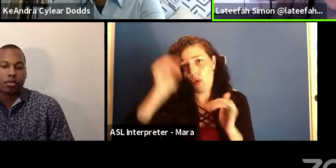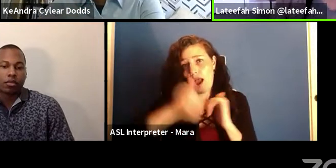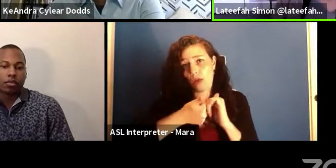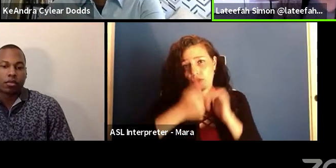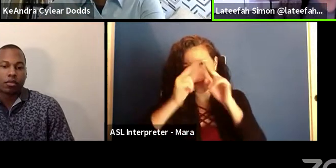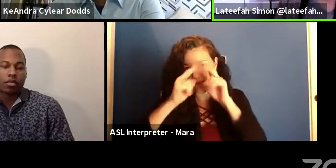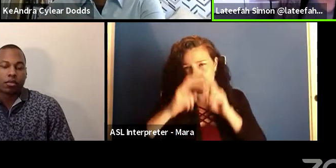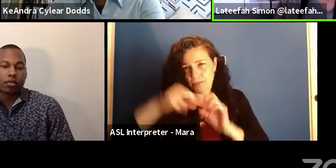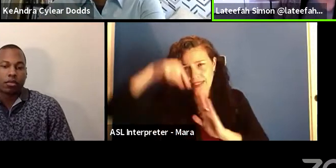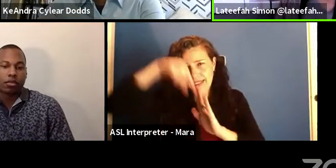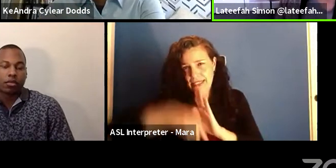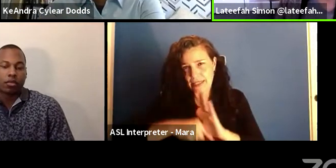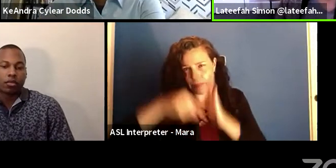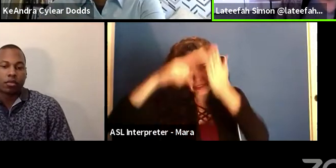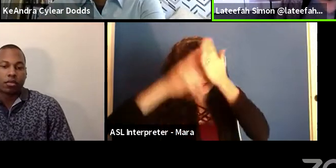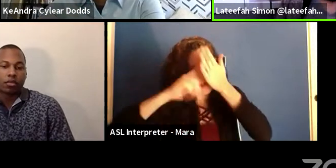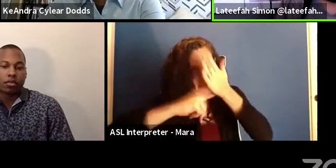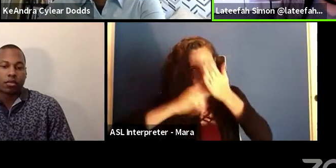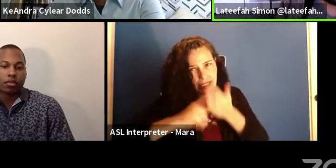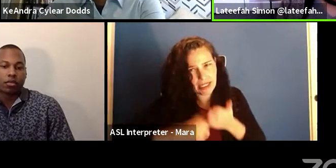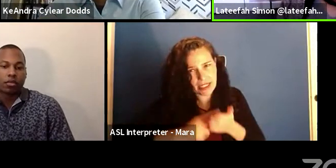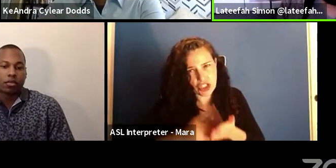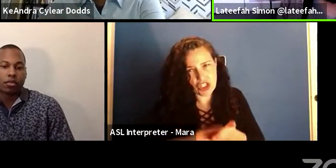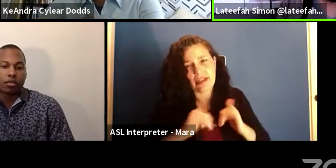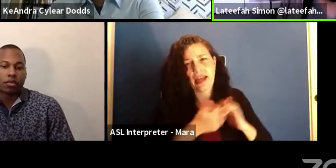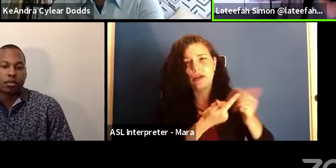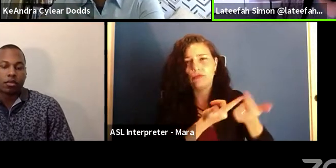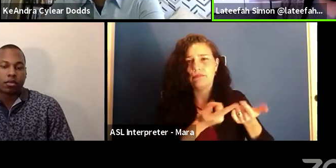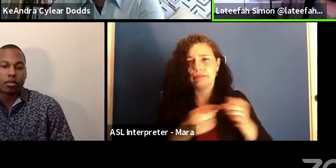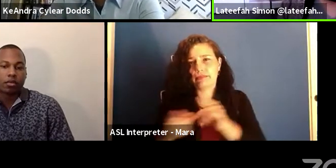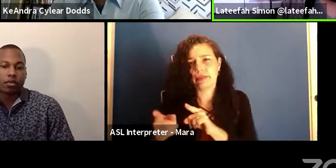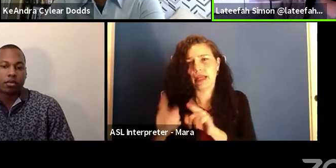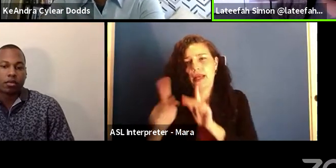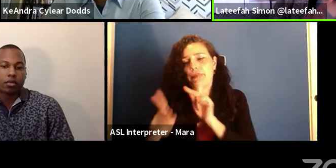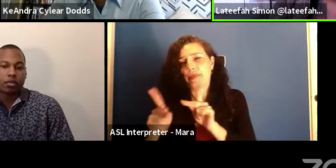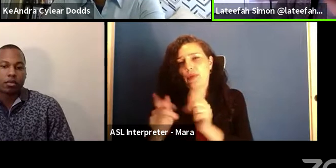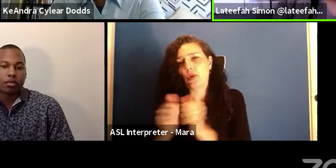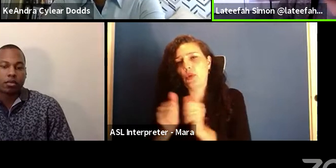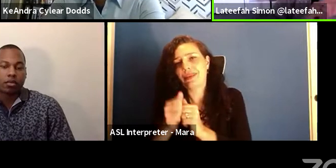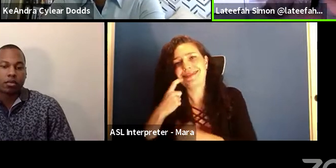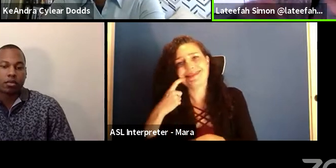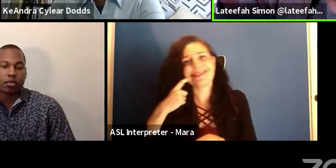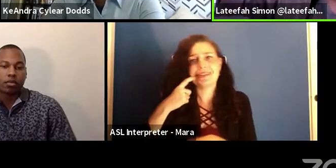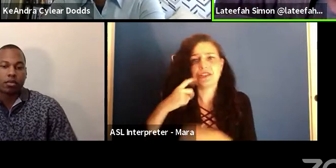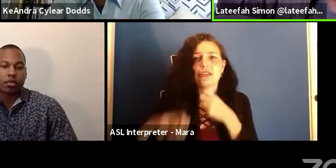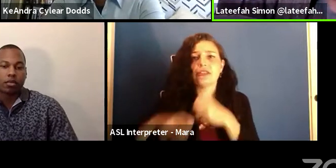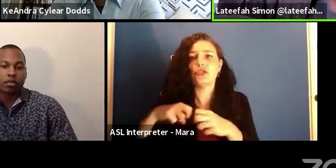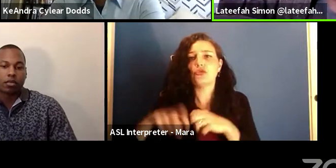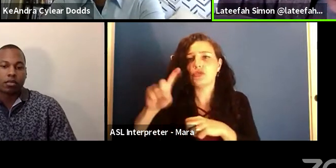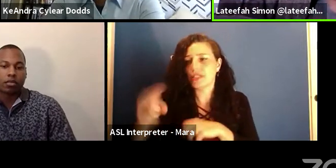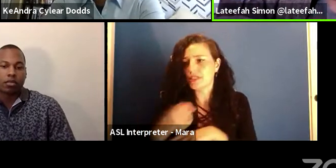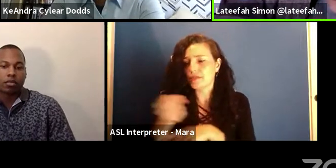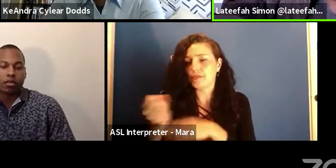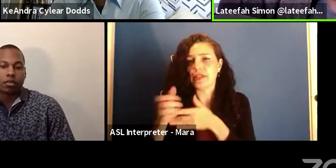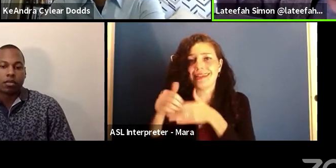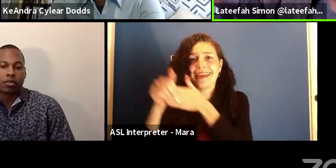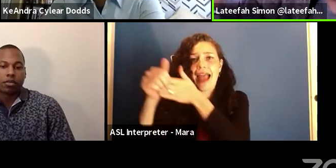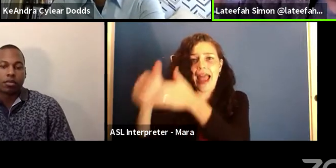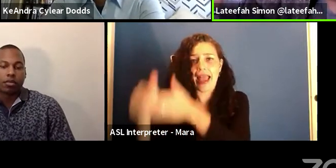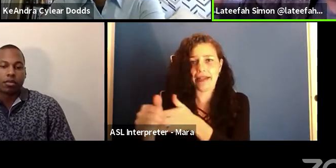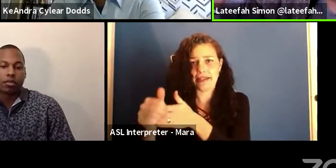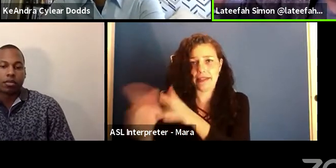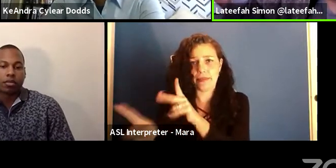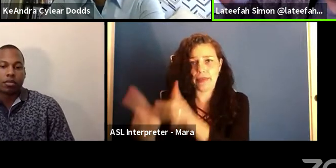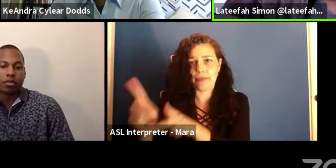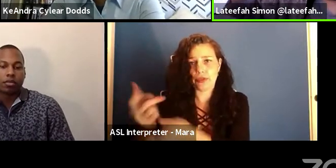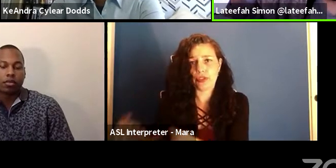that. Homeless brothers and sisters and folks who have addiction issues should be, in fact, guided to places to support them. You throw somebody